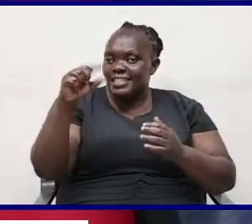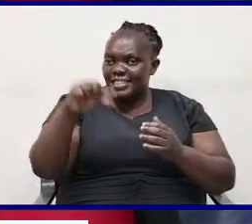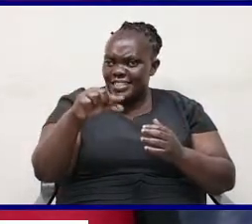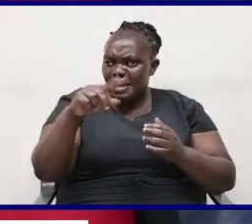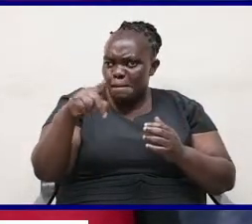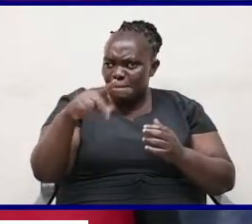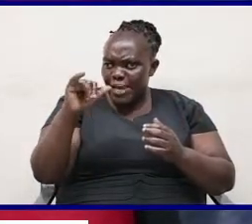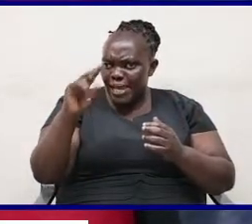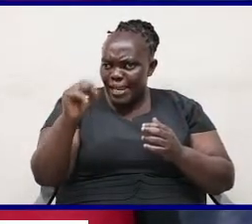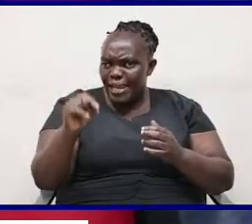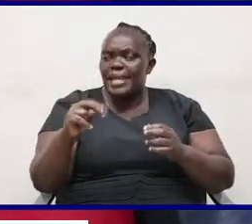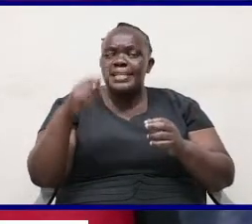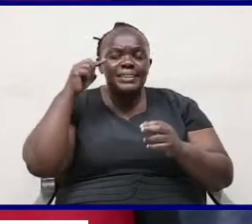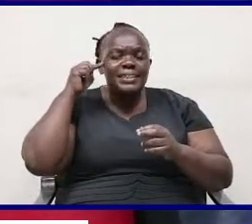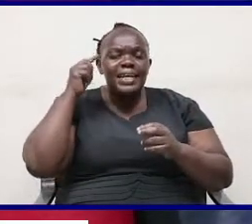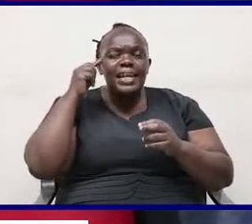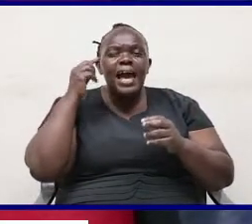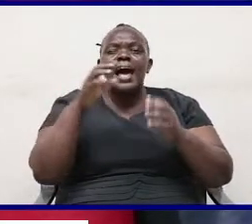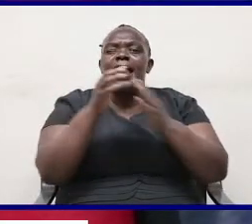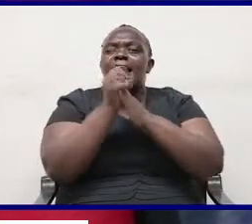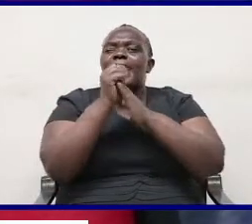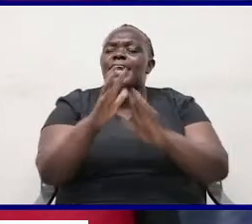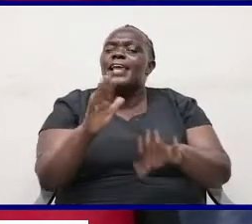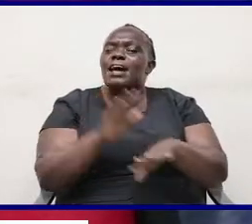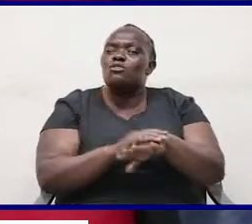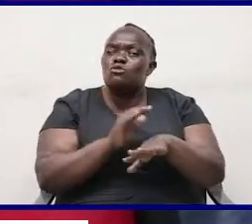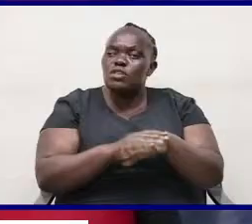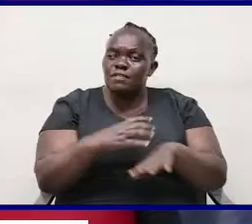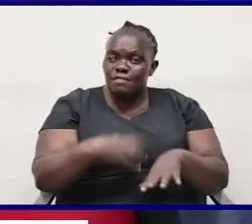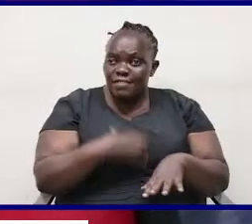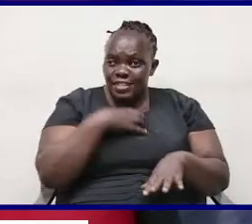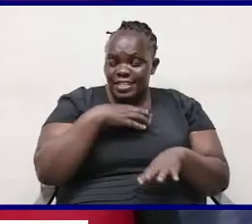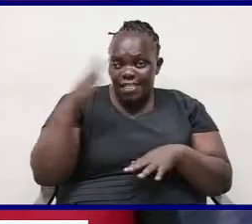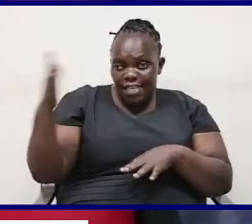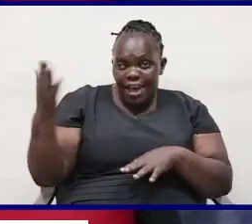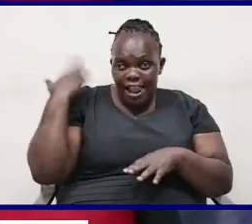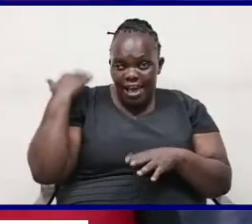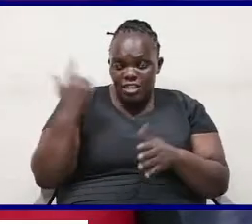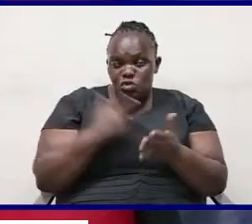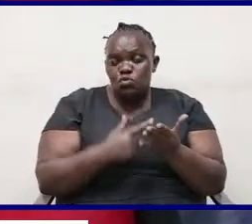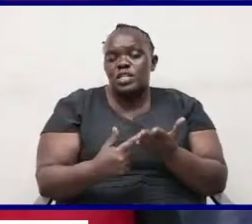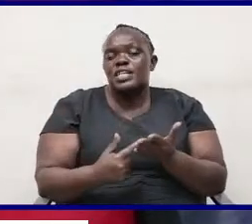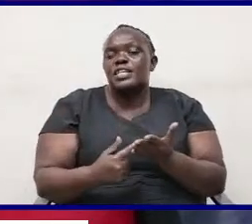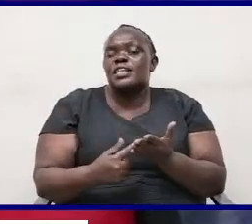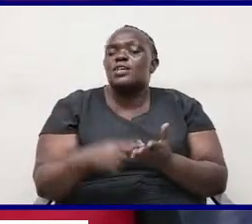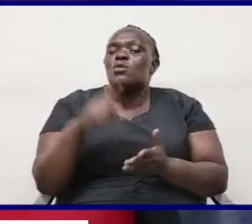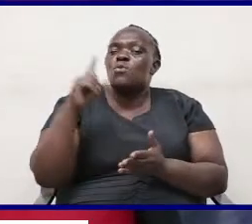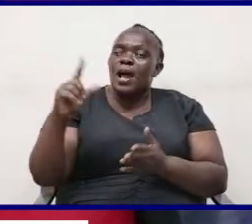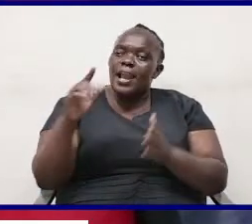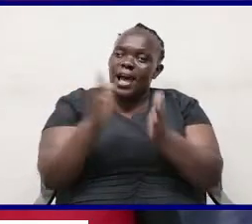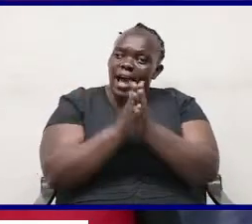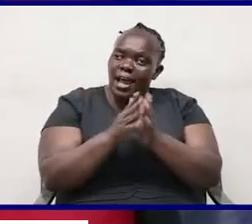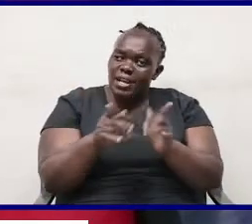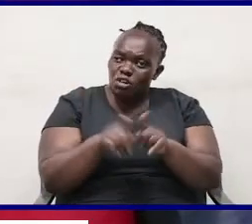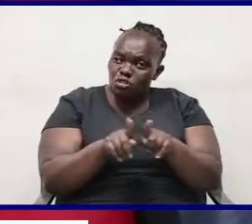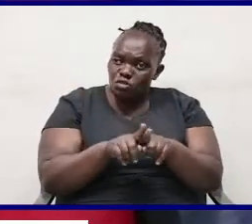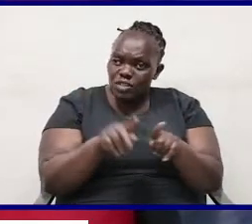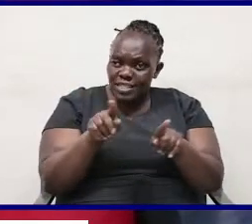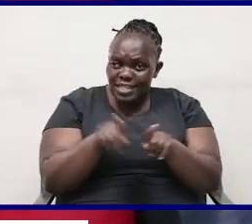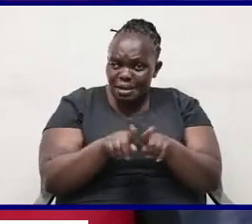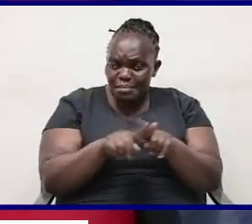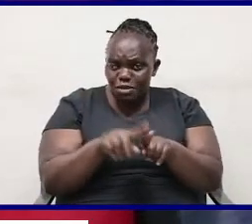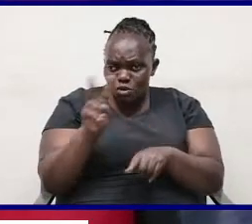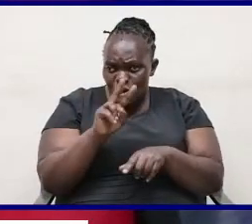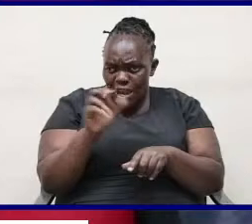Jinping, the leader of China, when he did a very good state visit sometimes last year. There is one, and also just looking